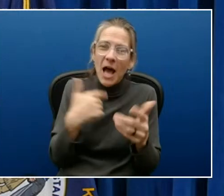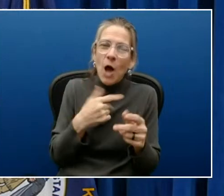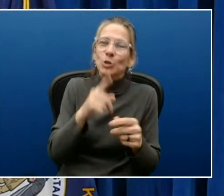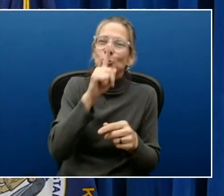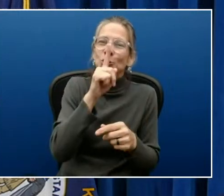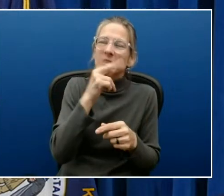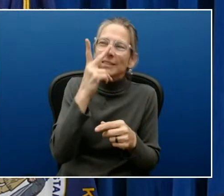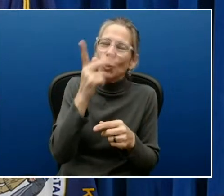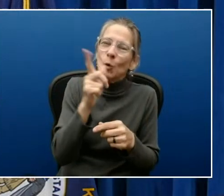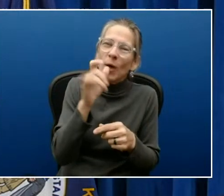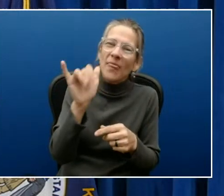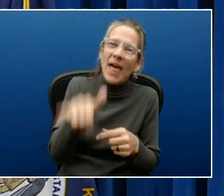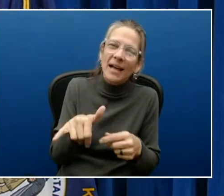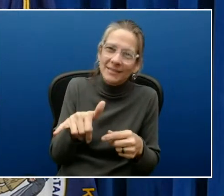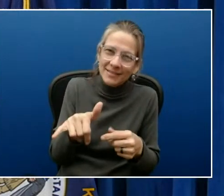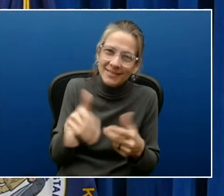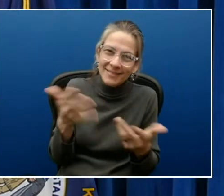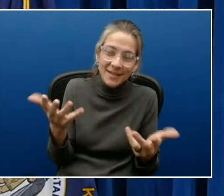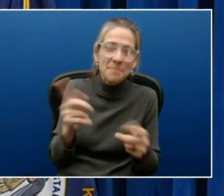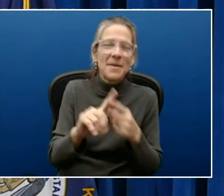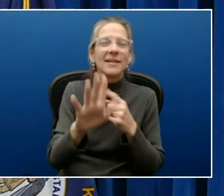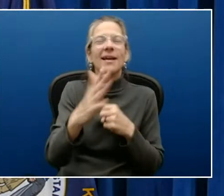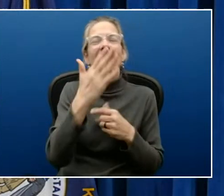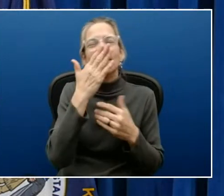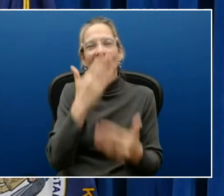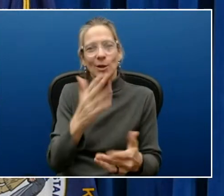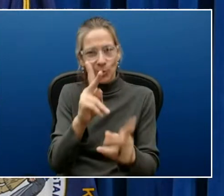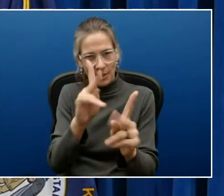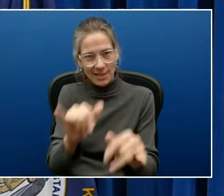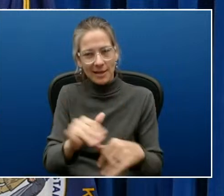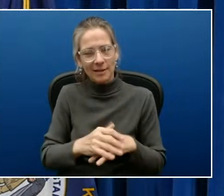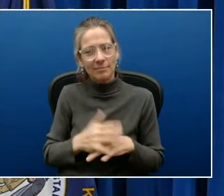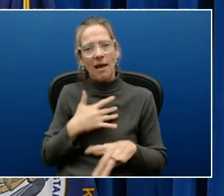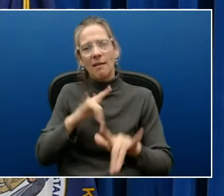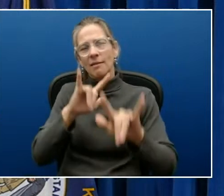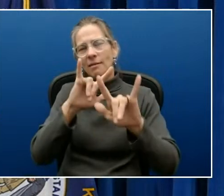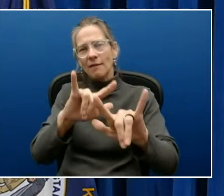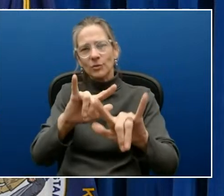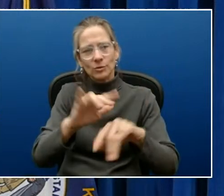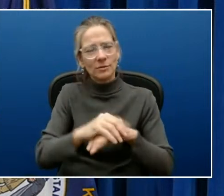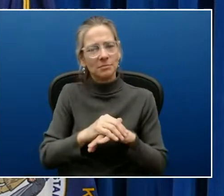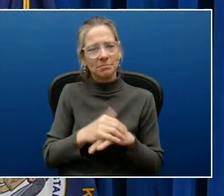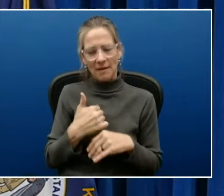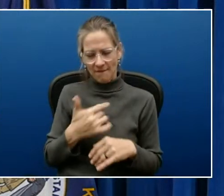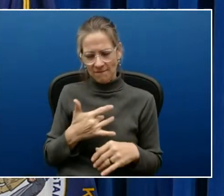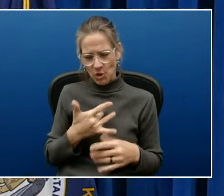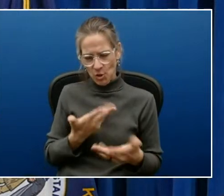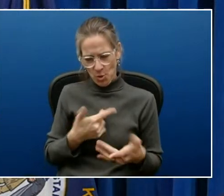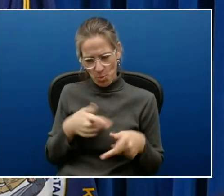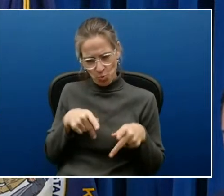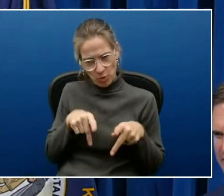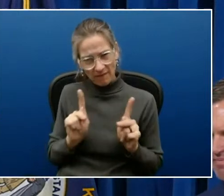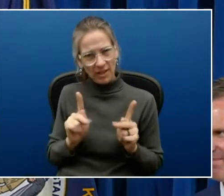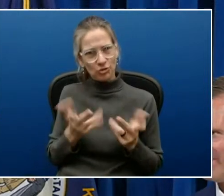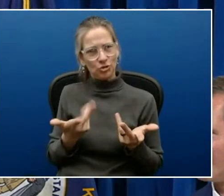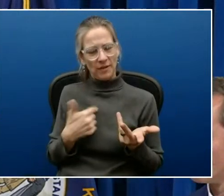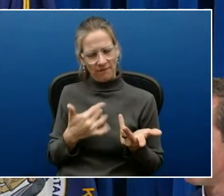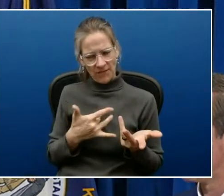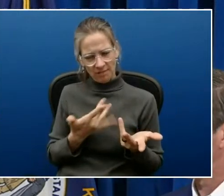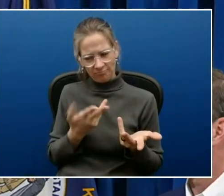is. But first, thank you, Kentucky. I love you, and it has been my privilege to serve you.